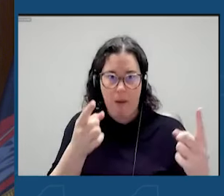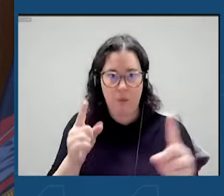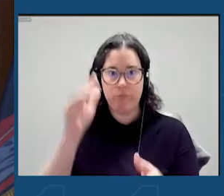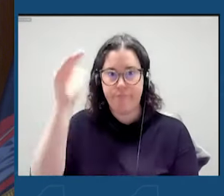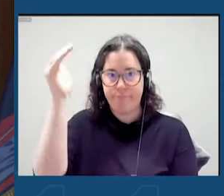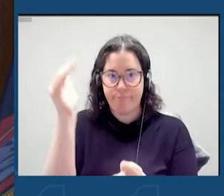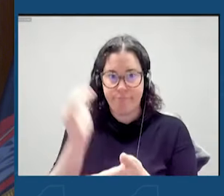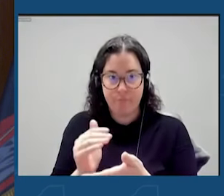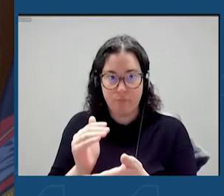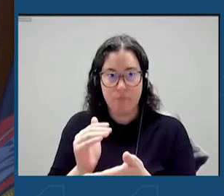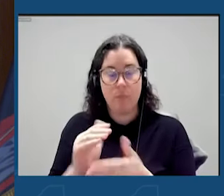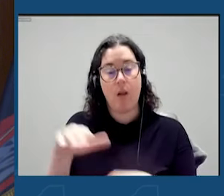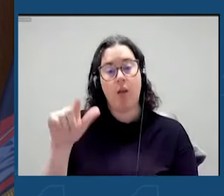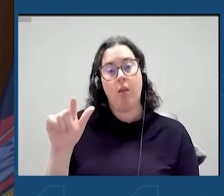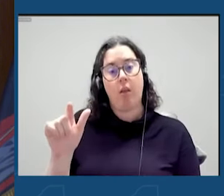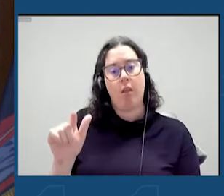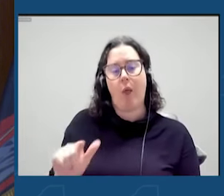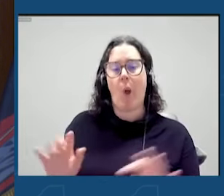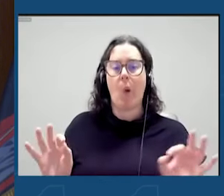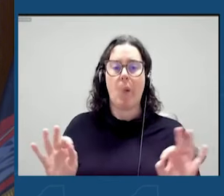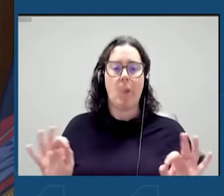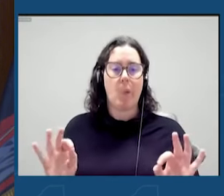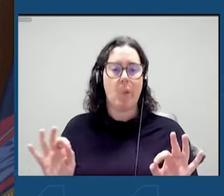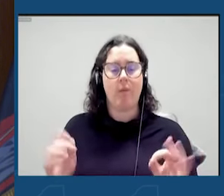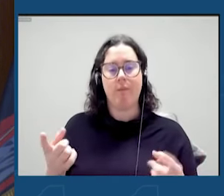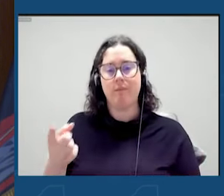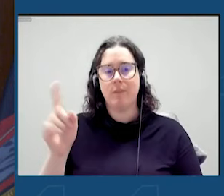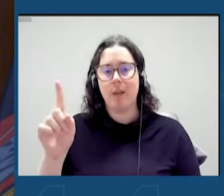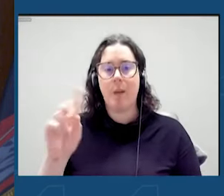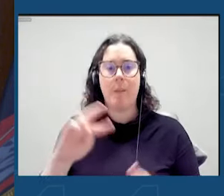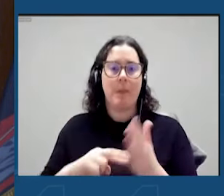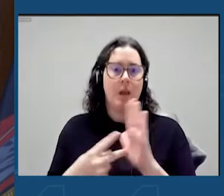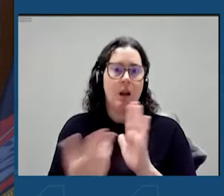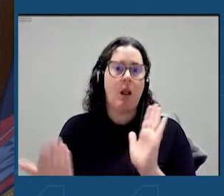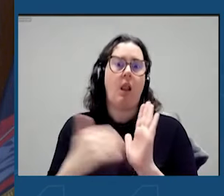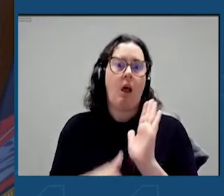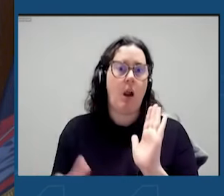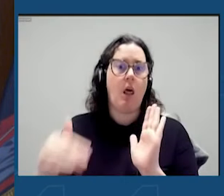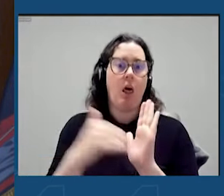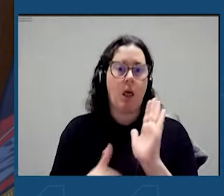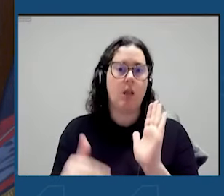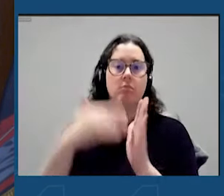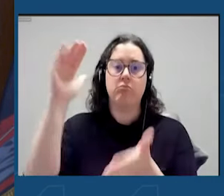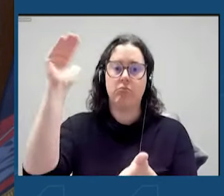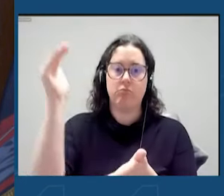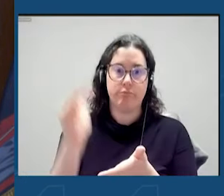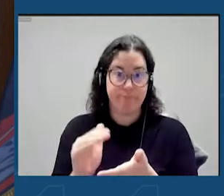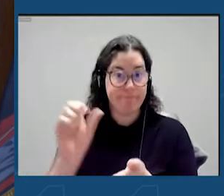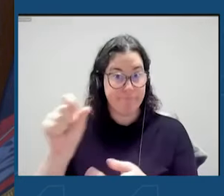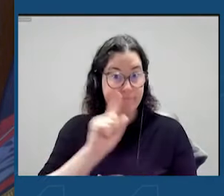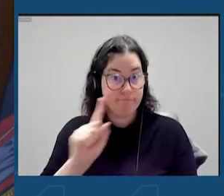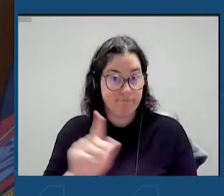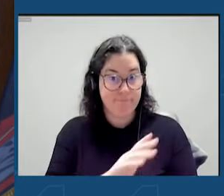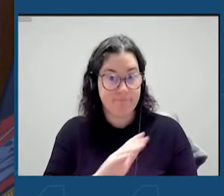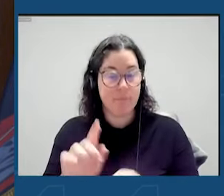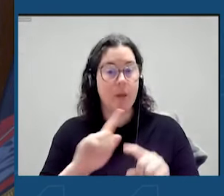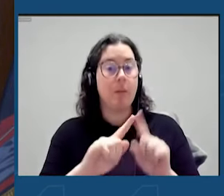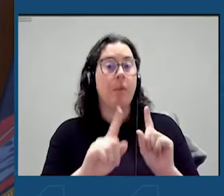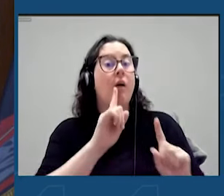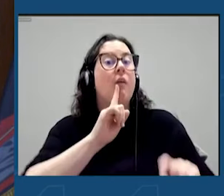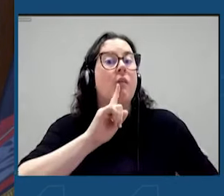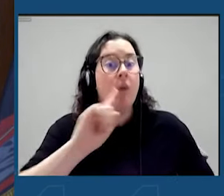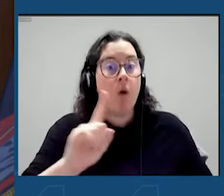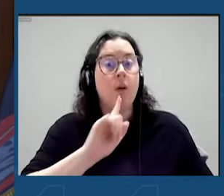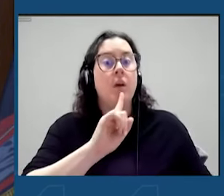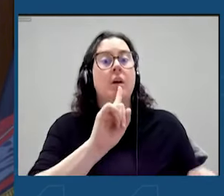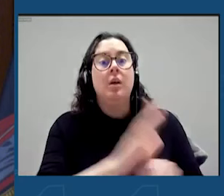Okay, lower level offenses, recidivism, meaning repeat offenders, has actually gone down. But for violent felonies,